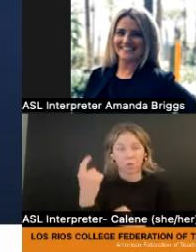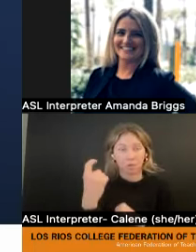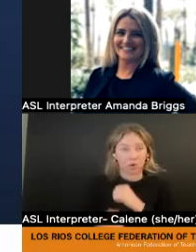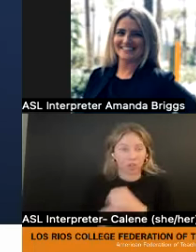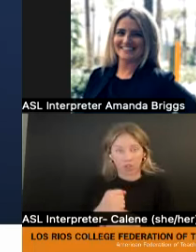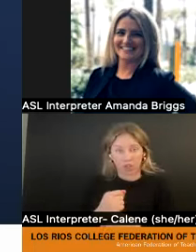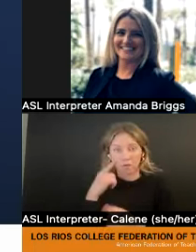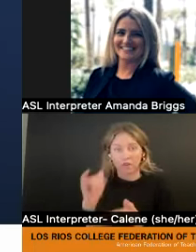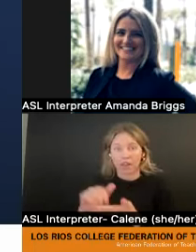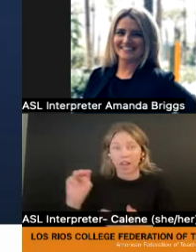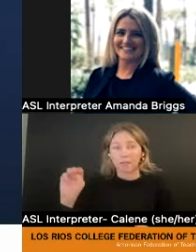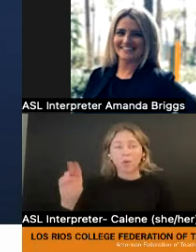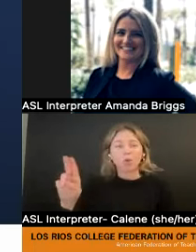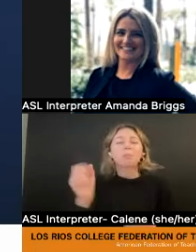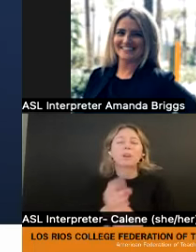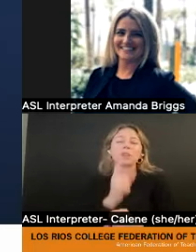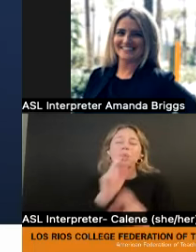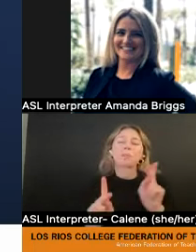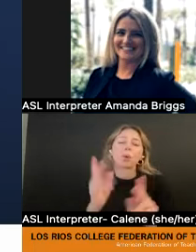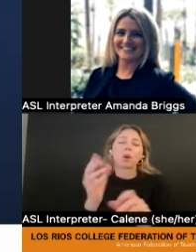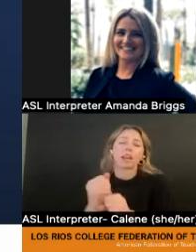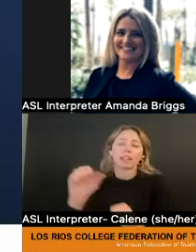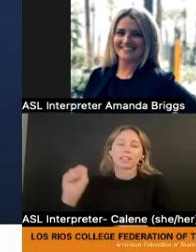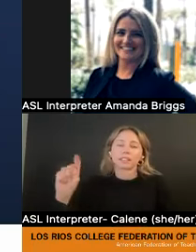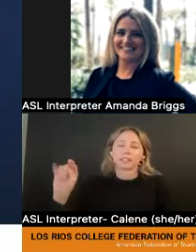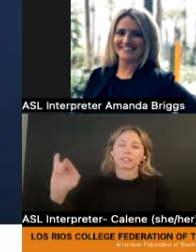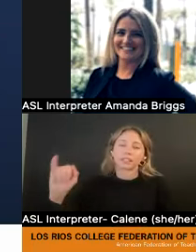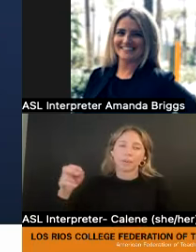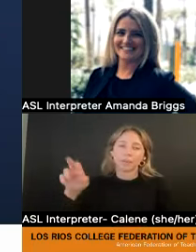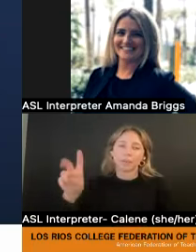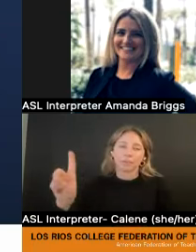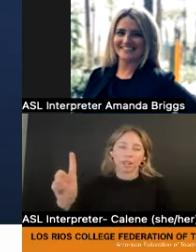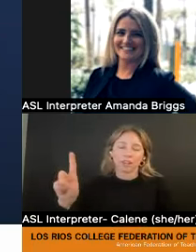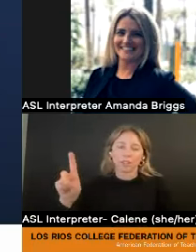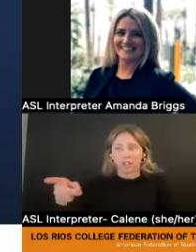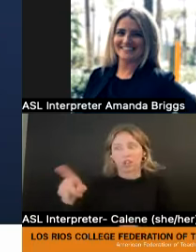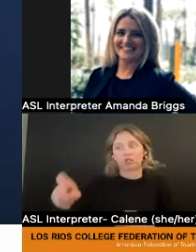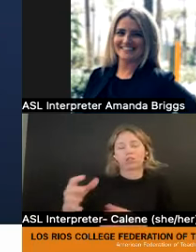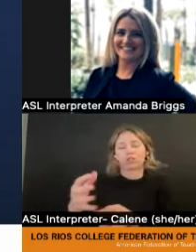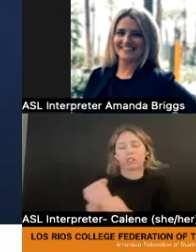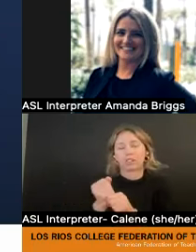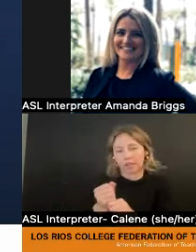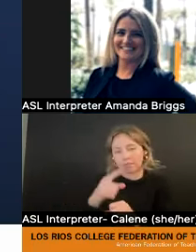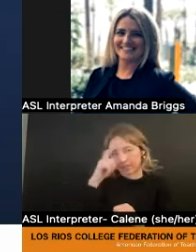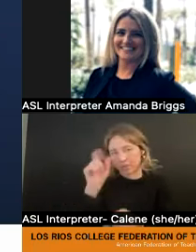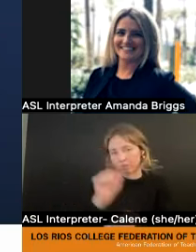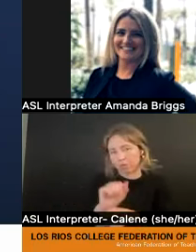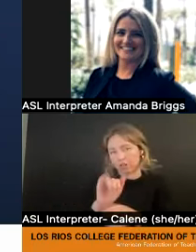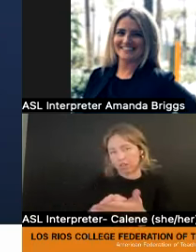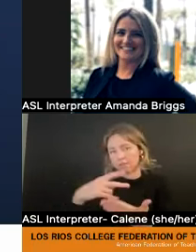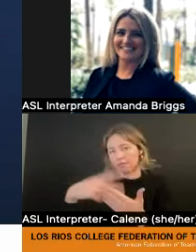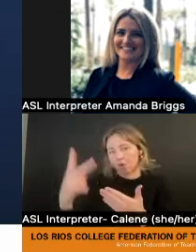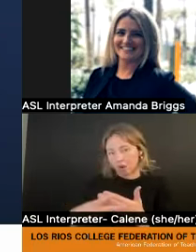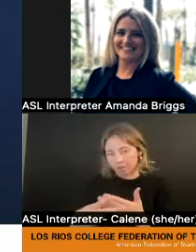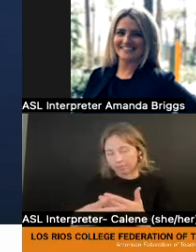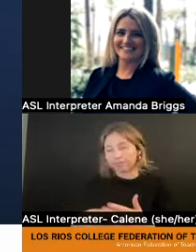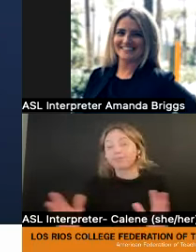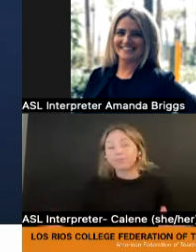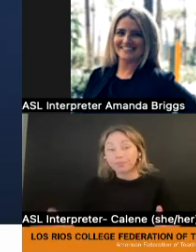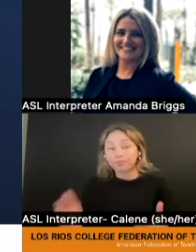get the stipends that they are entitled to relative to working in that program. So that's what I have in terms of